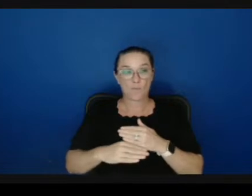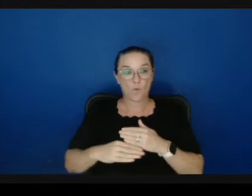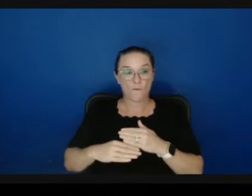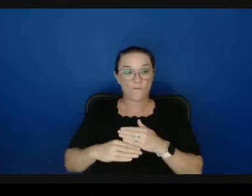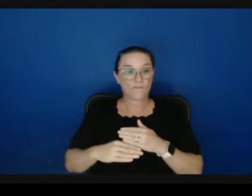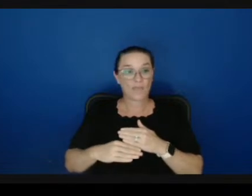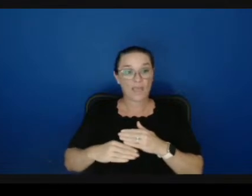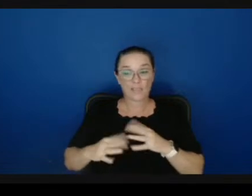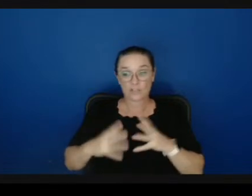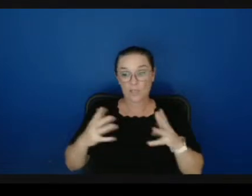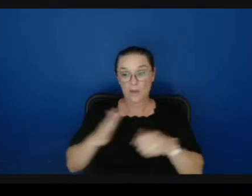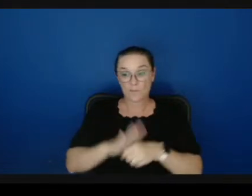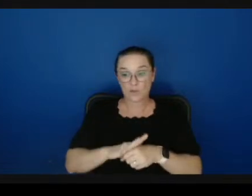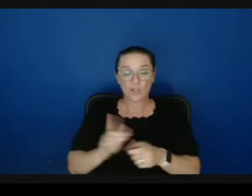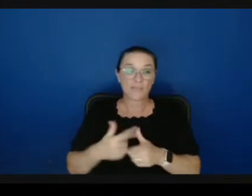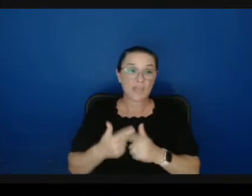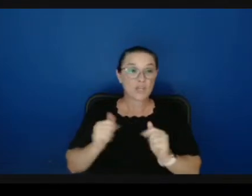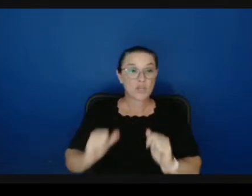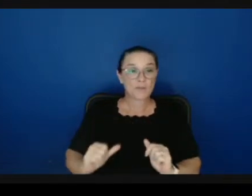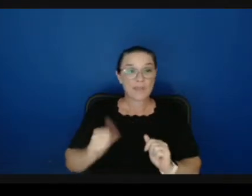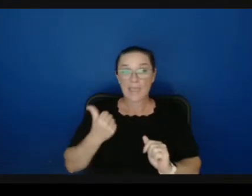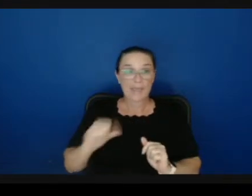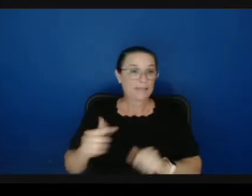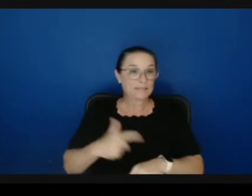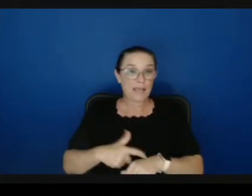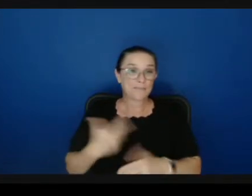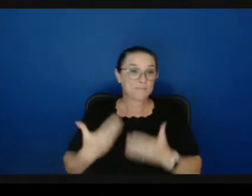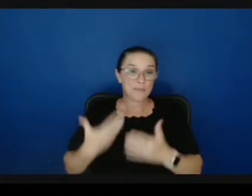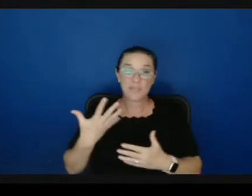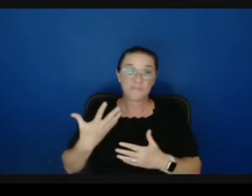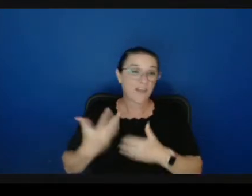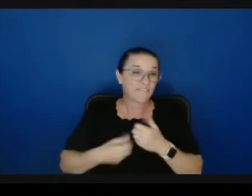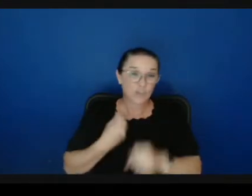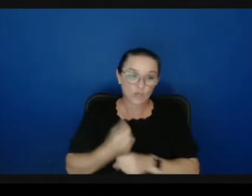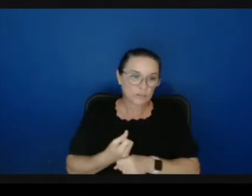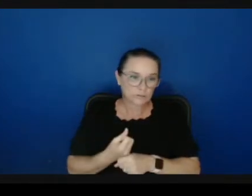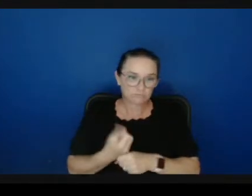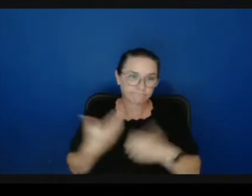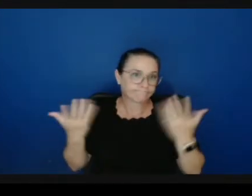then, there could be one anytime in the next, we'll call it 5 years. Right.